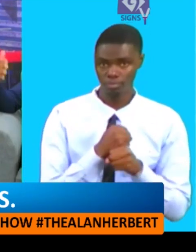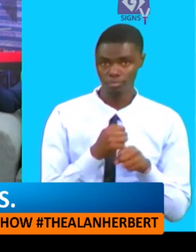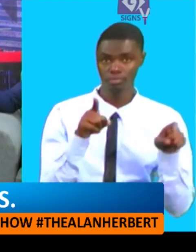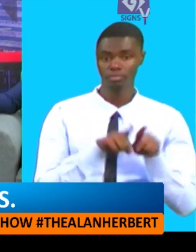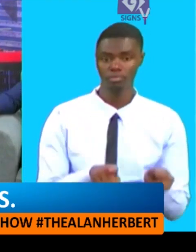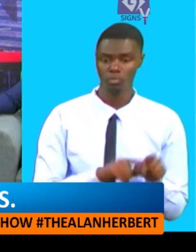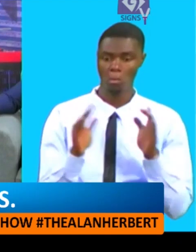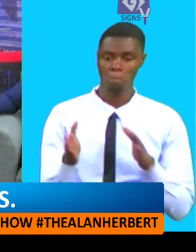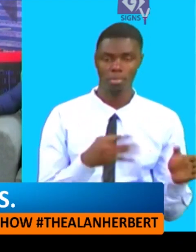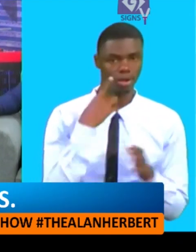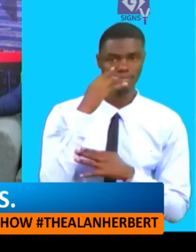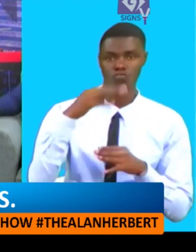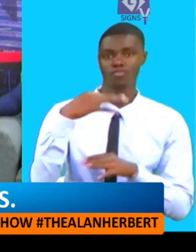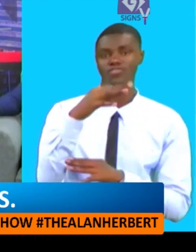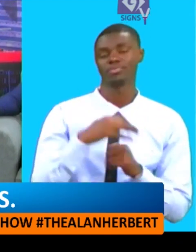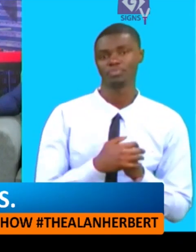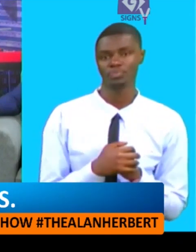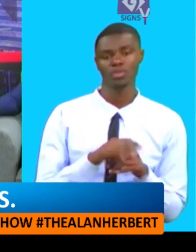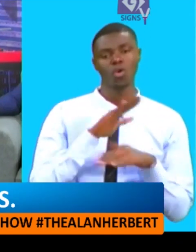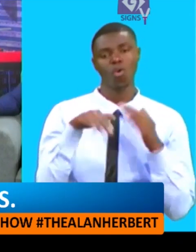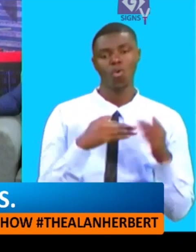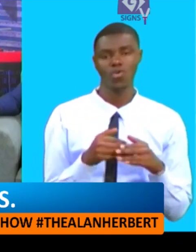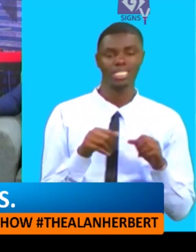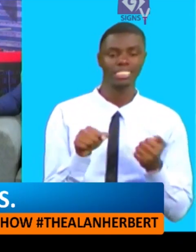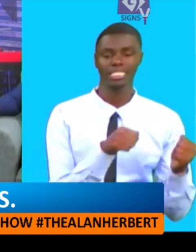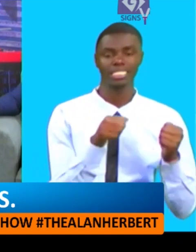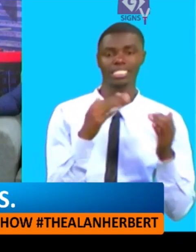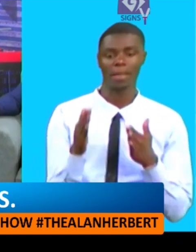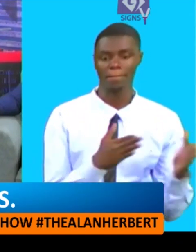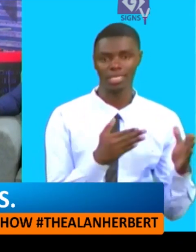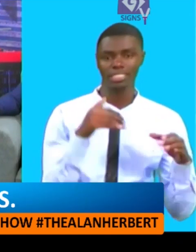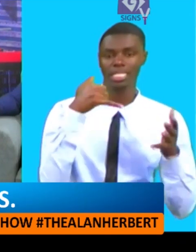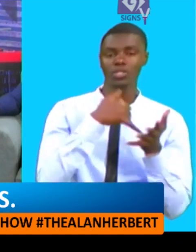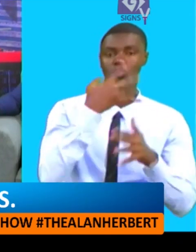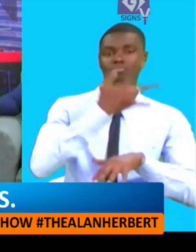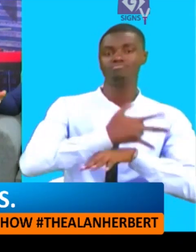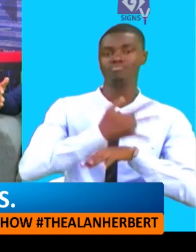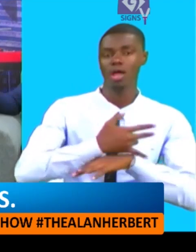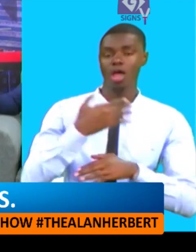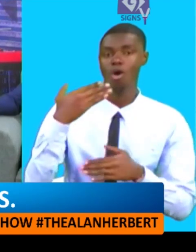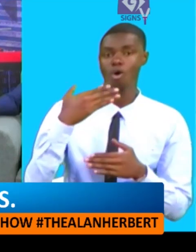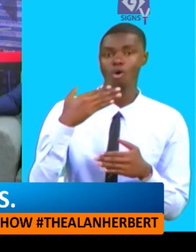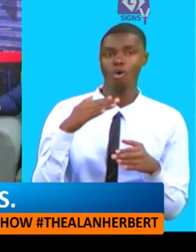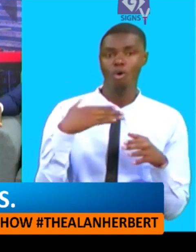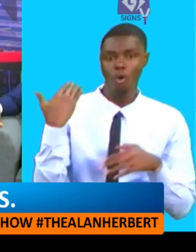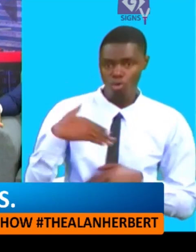also plan for the future. So all strategic plans involving NHIF Yes. are always actuarial